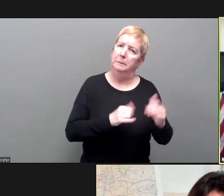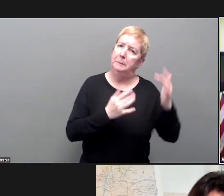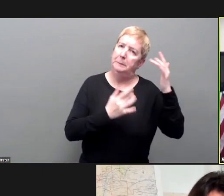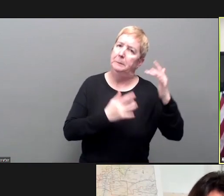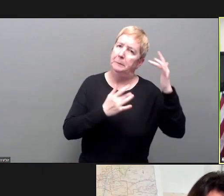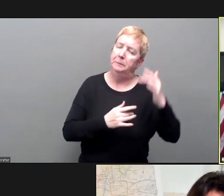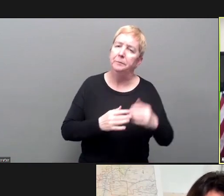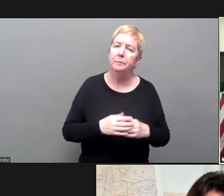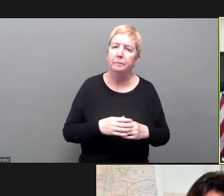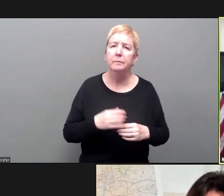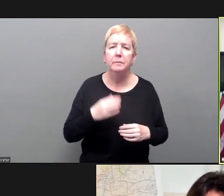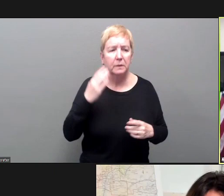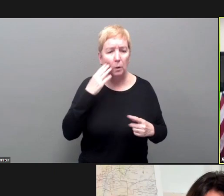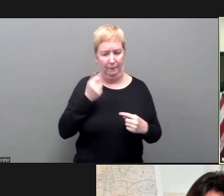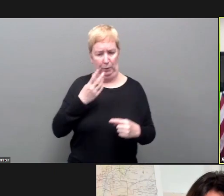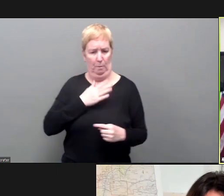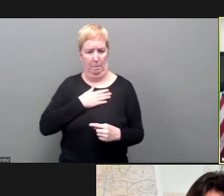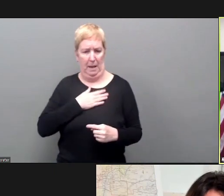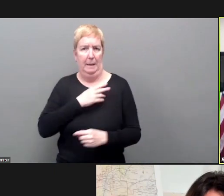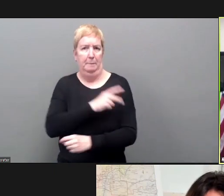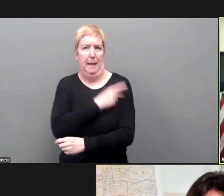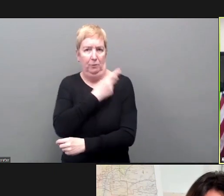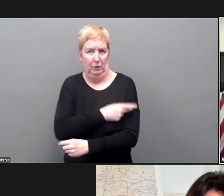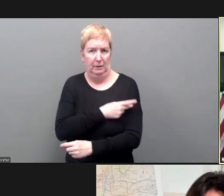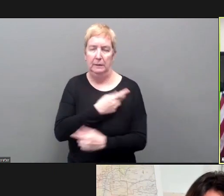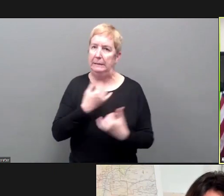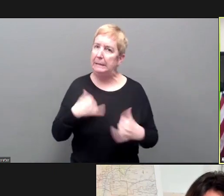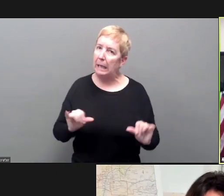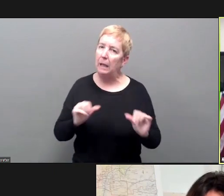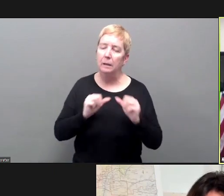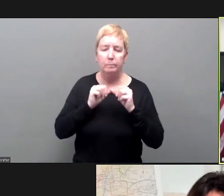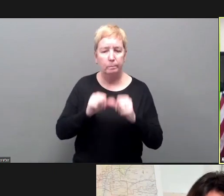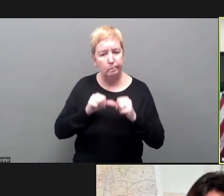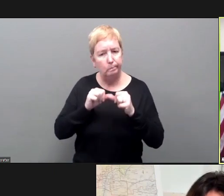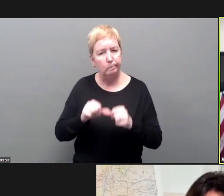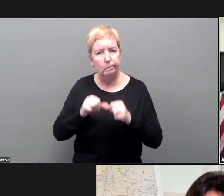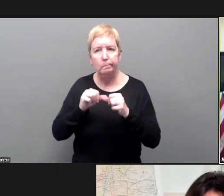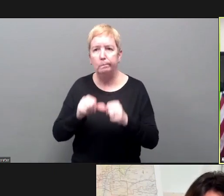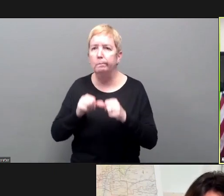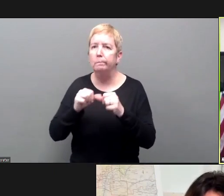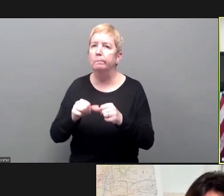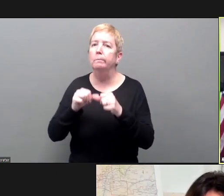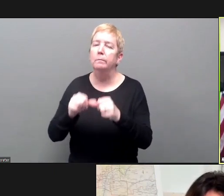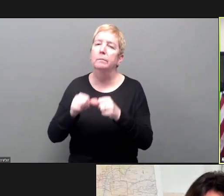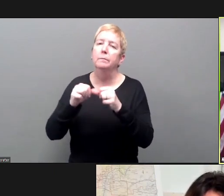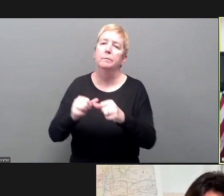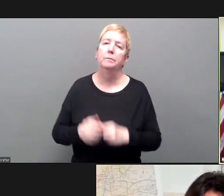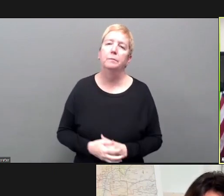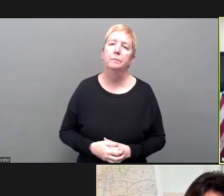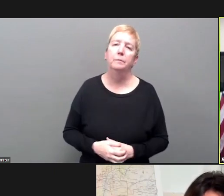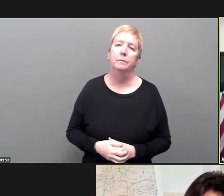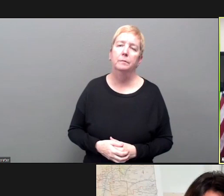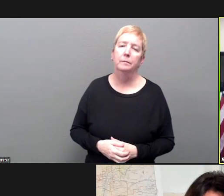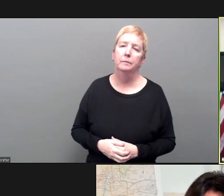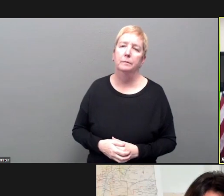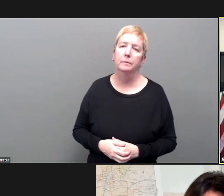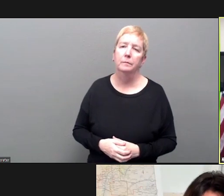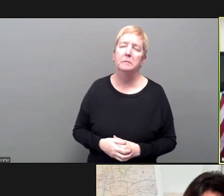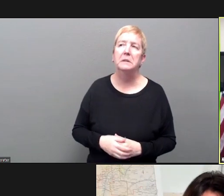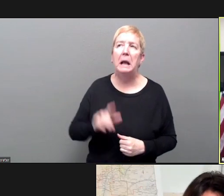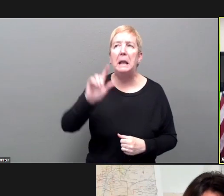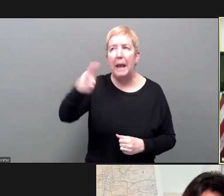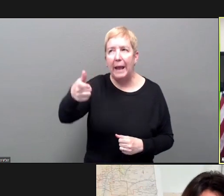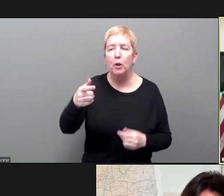had a few of my patients with that, and, but they seem to sort of gradually resolve.